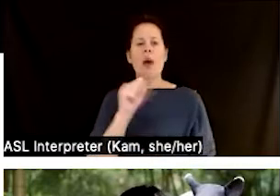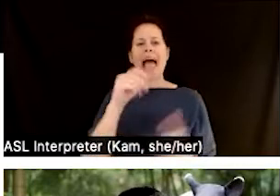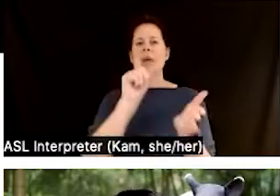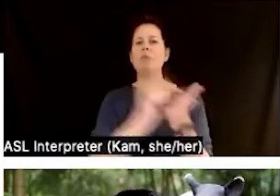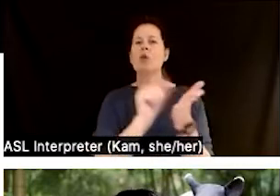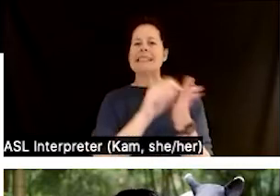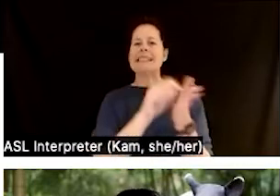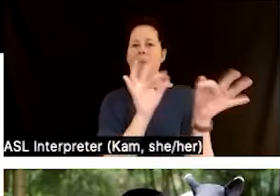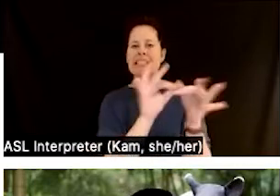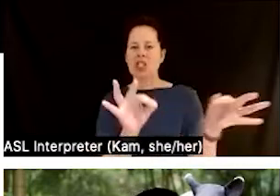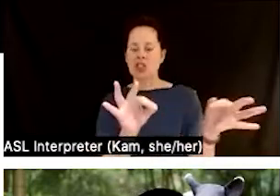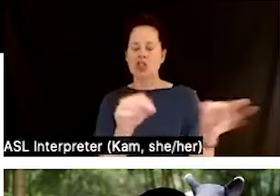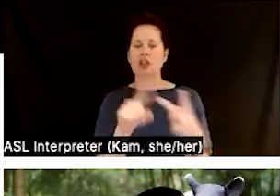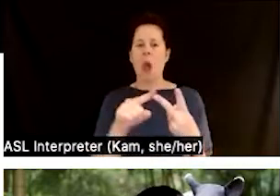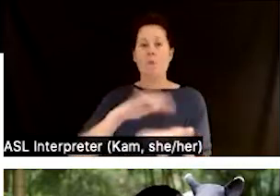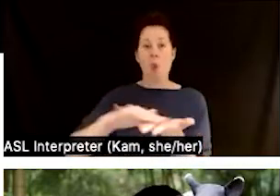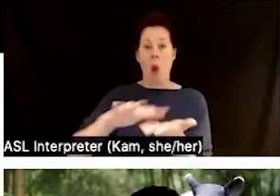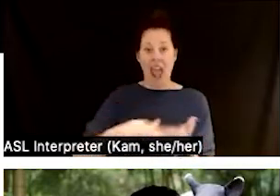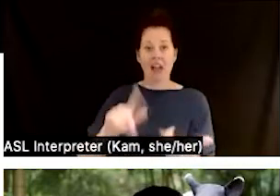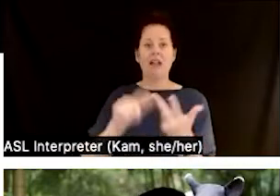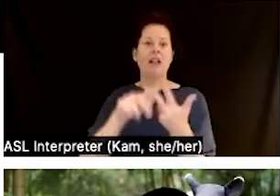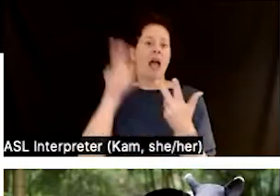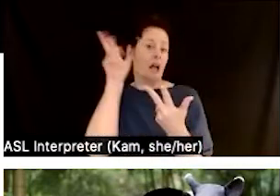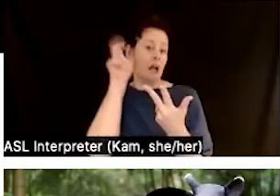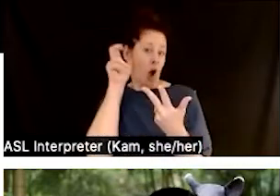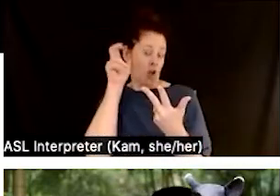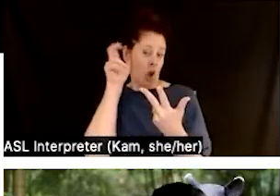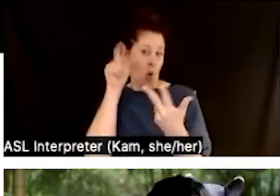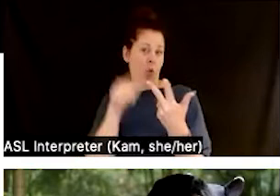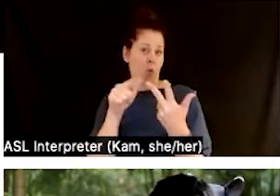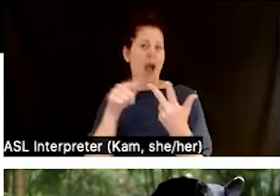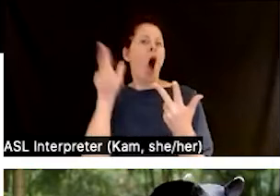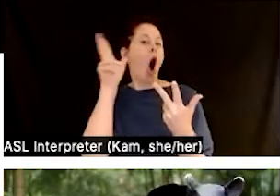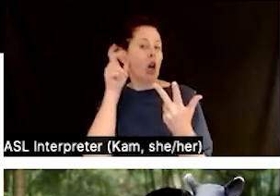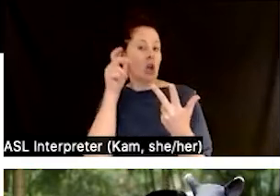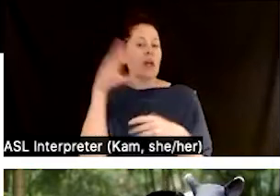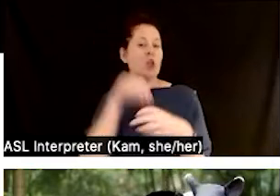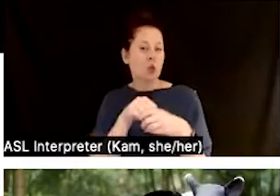also had an audio format, both in English and in Spanish. Next slide.